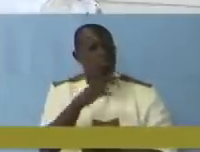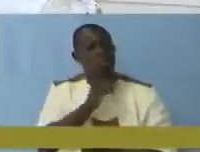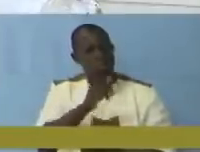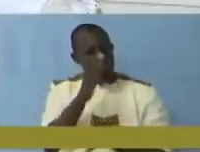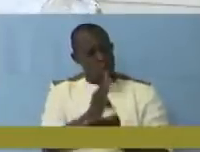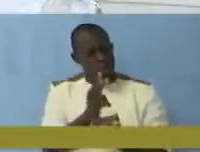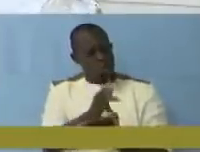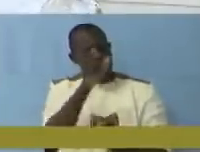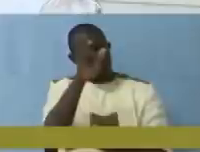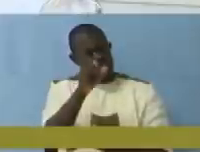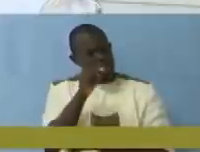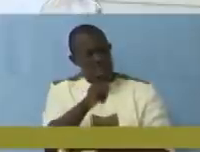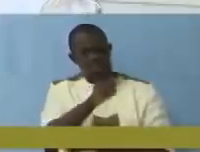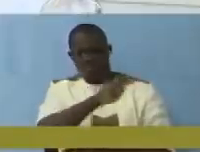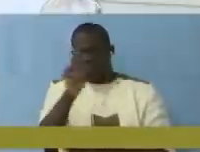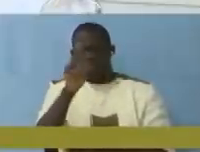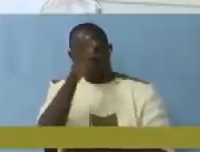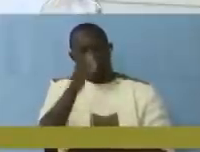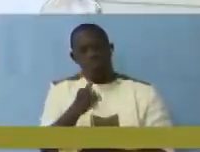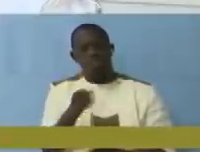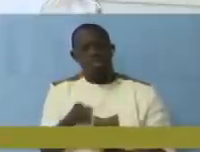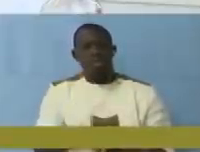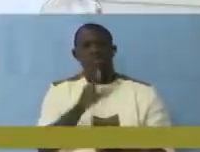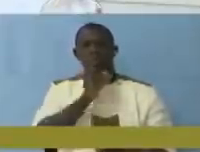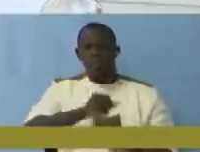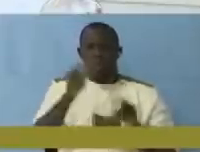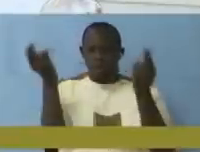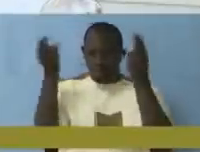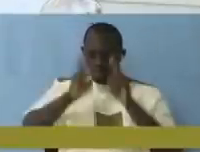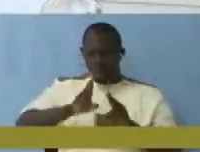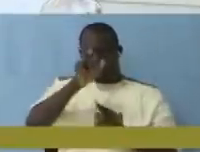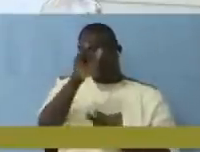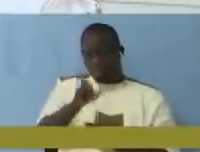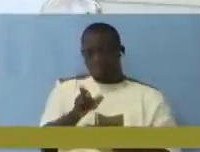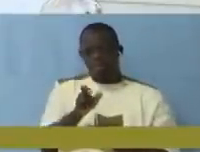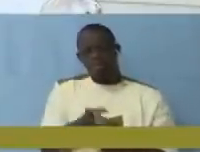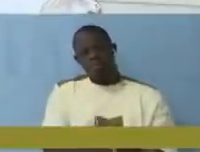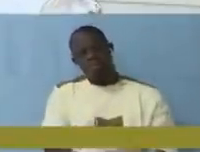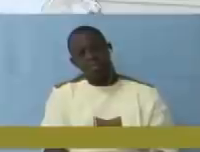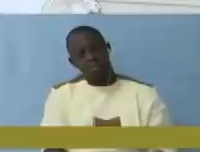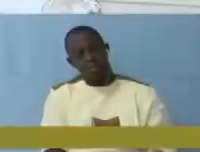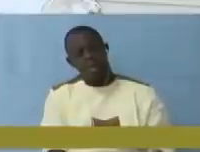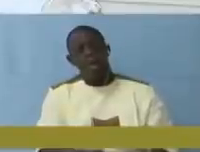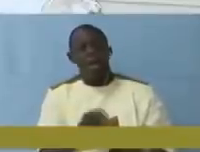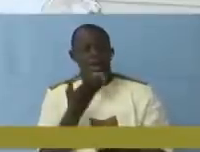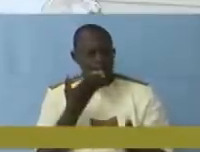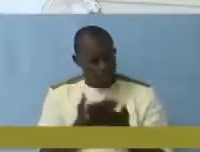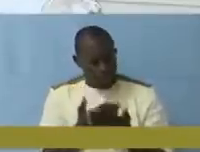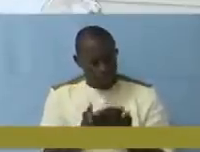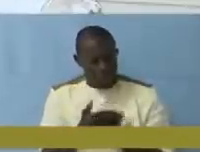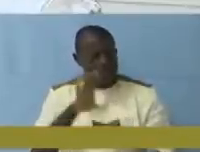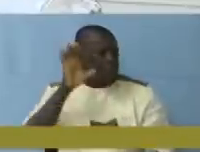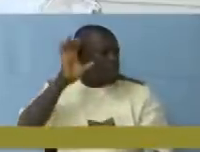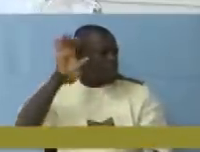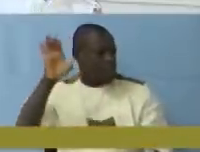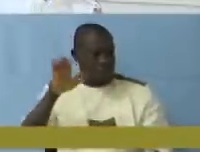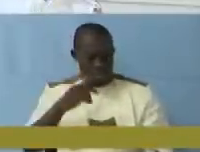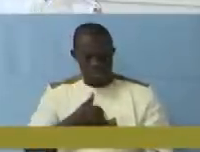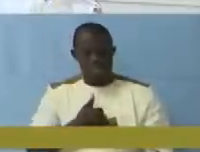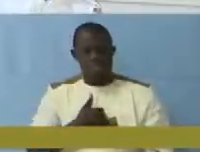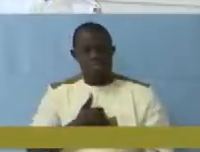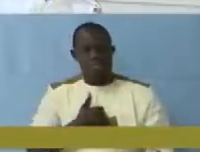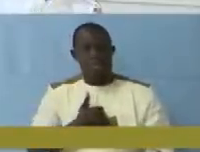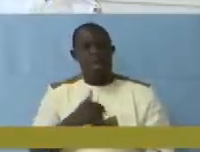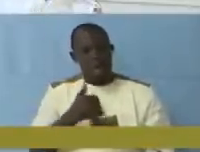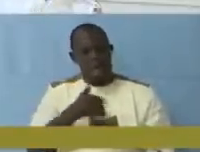case. See, Mr. Counsel. Counsel. Please, can you listen to me? I believe that's why I'm here.